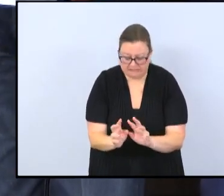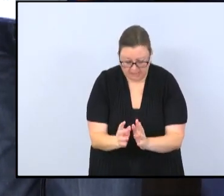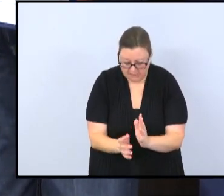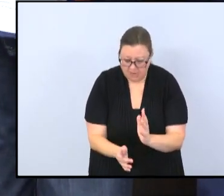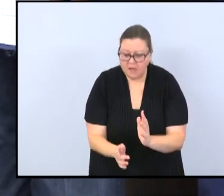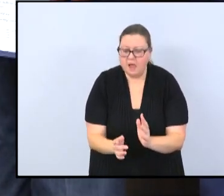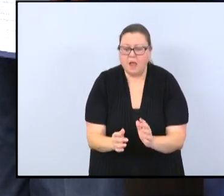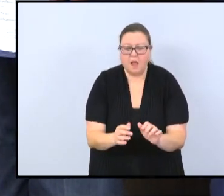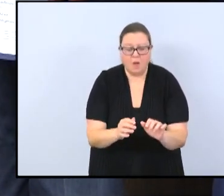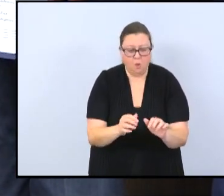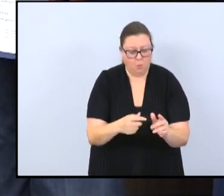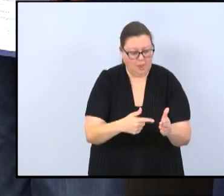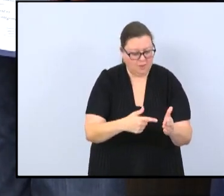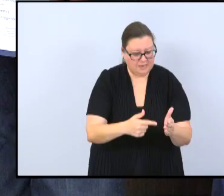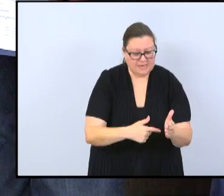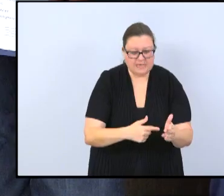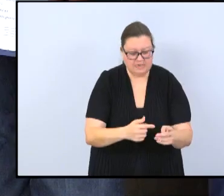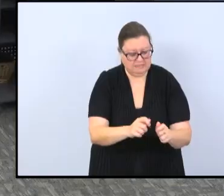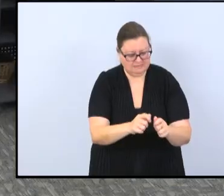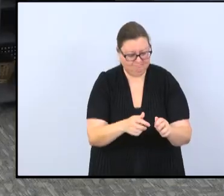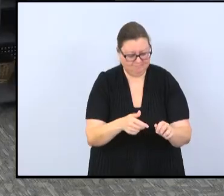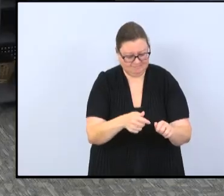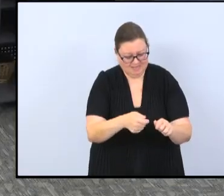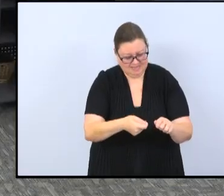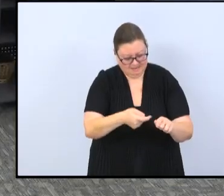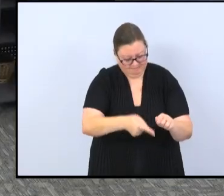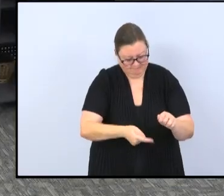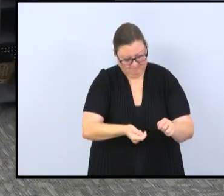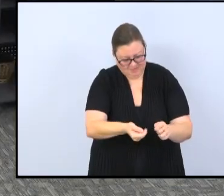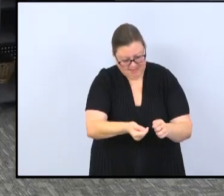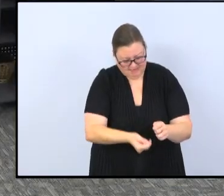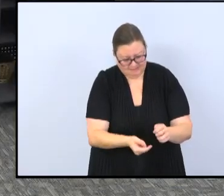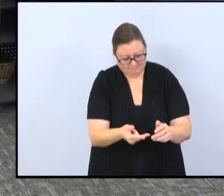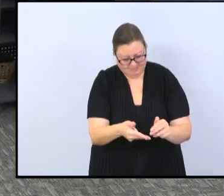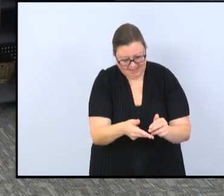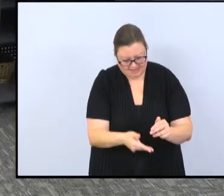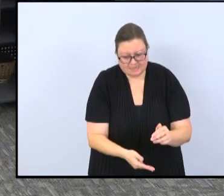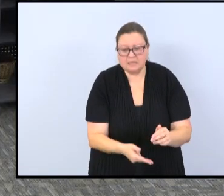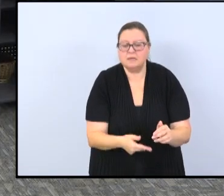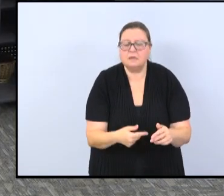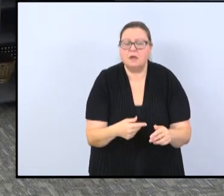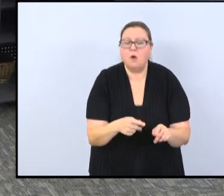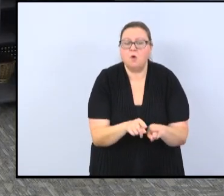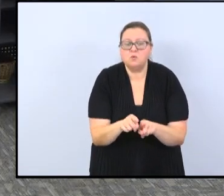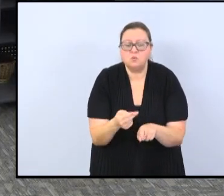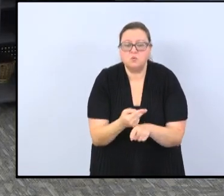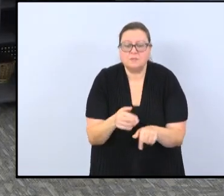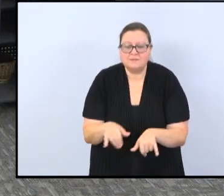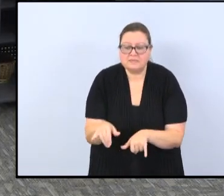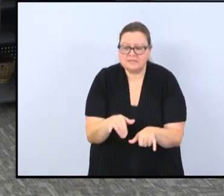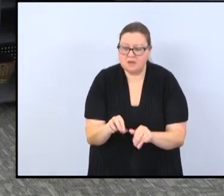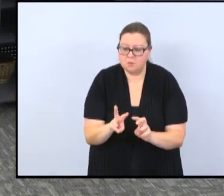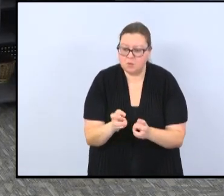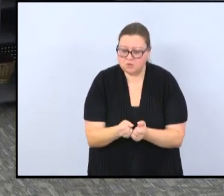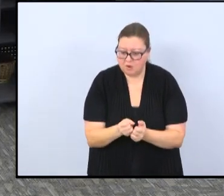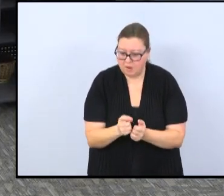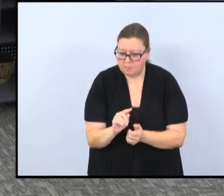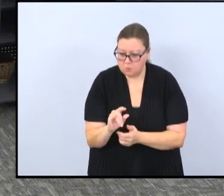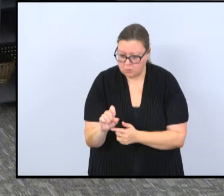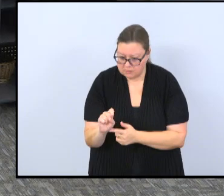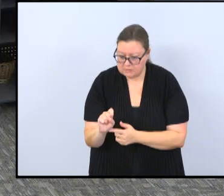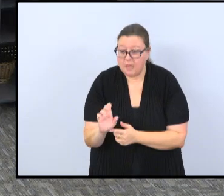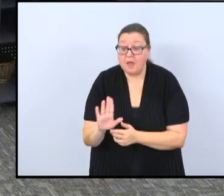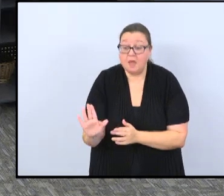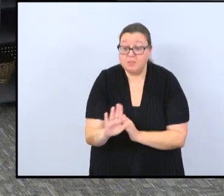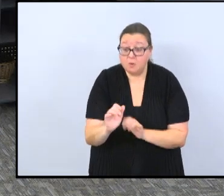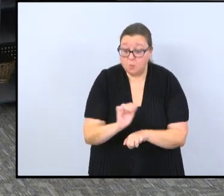proficiency in multiple welding and cutting processes, as well as in the use of standard workshop tools. Their work reflects the